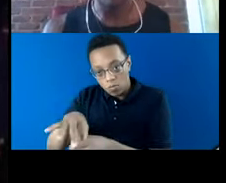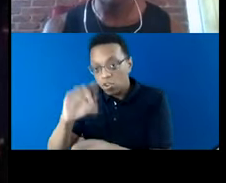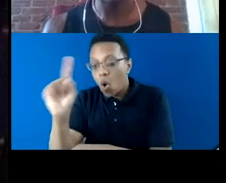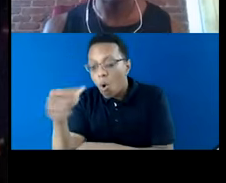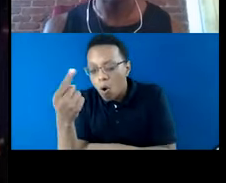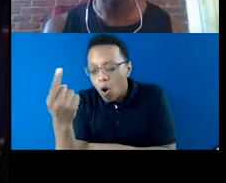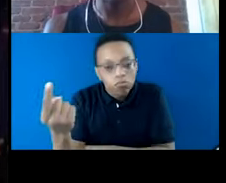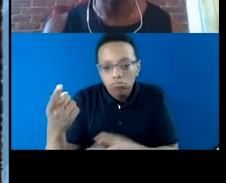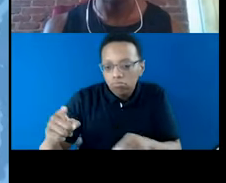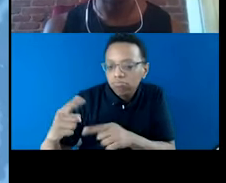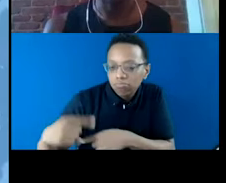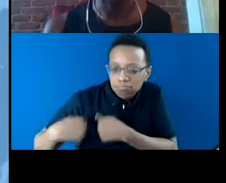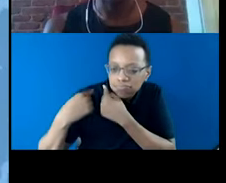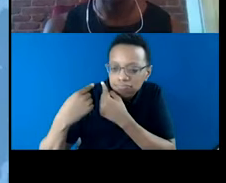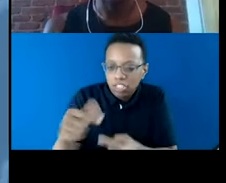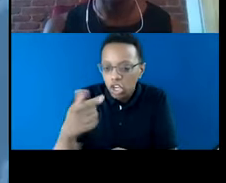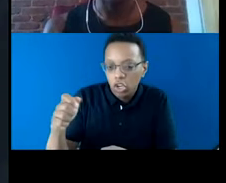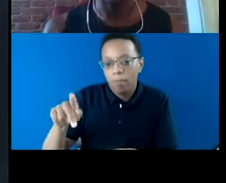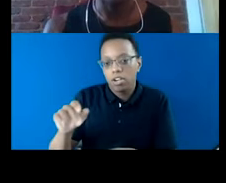continue after that.